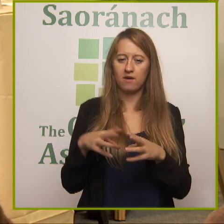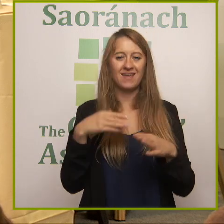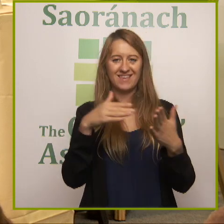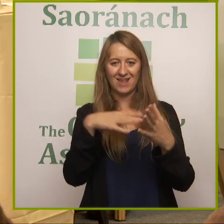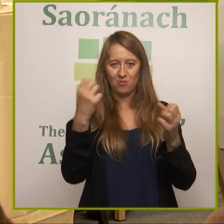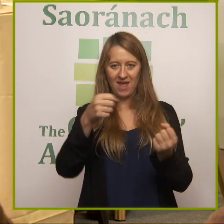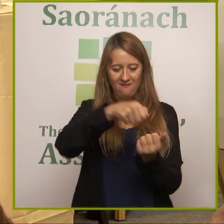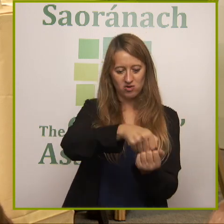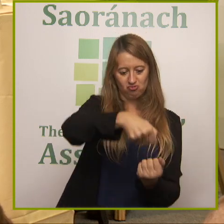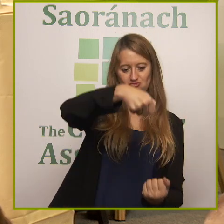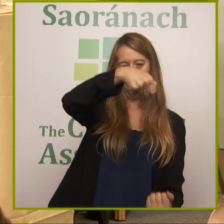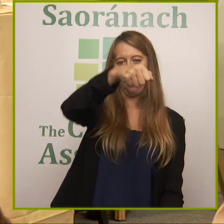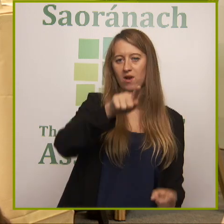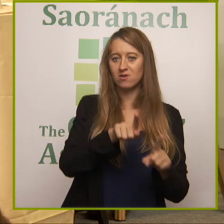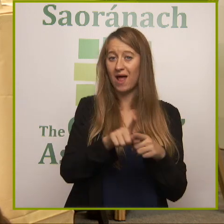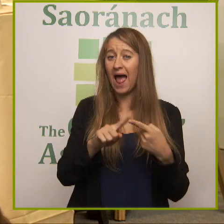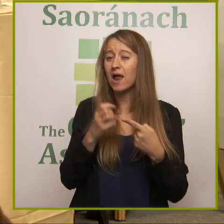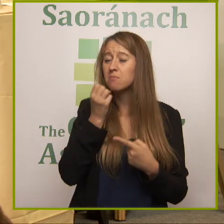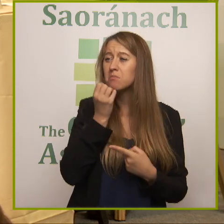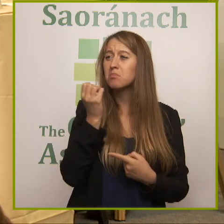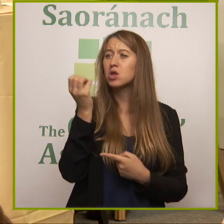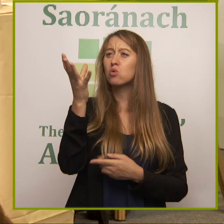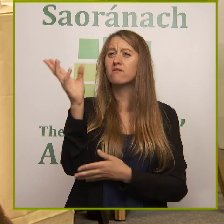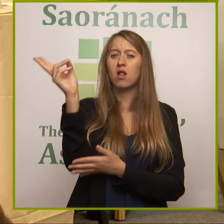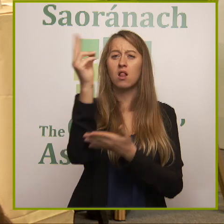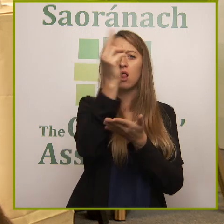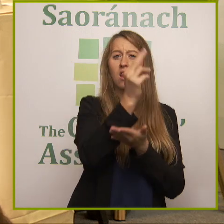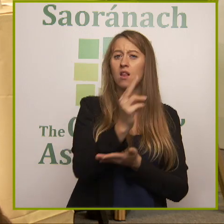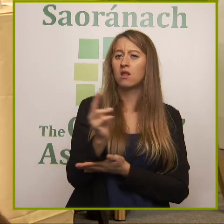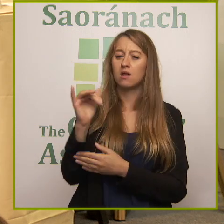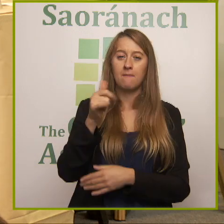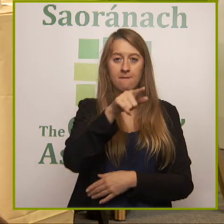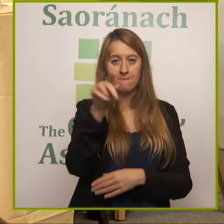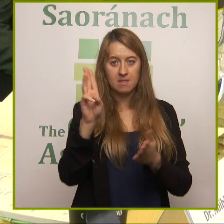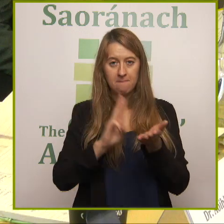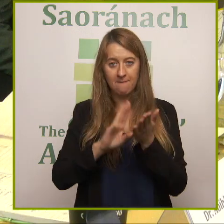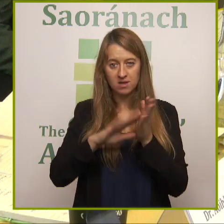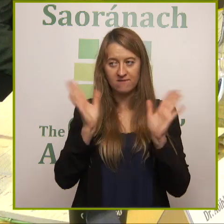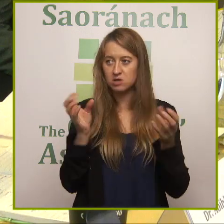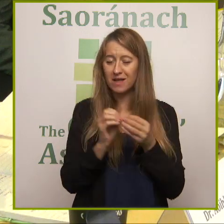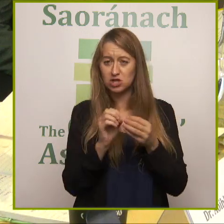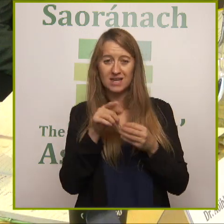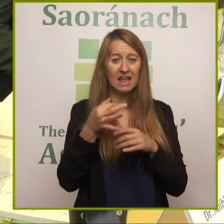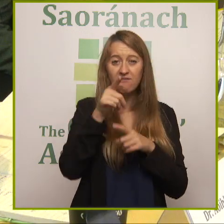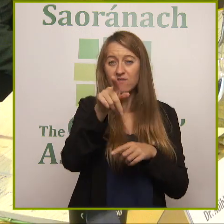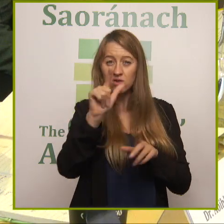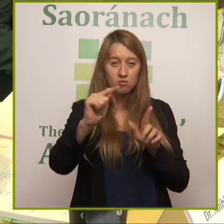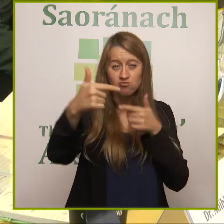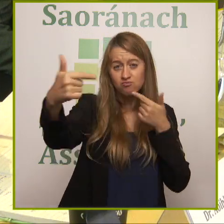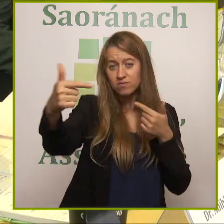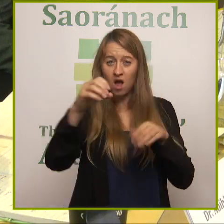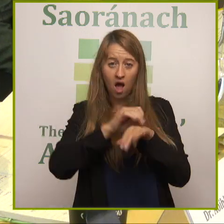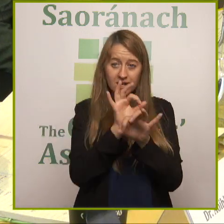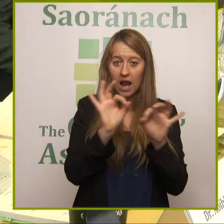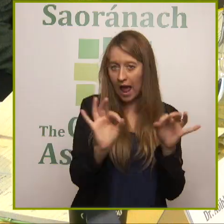also have these beautiful murals that our members will have seen. If those of you are online, we'll find a way of getting you to have a look at them as